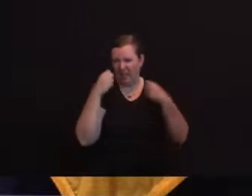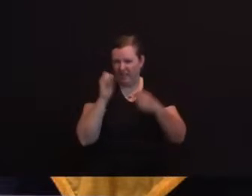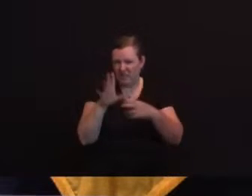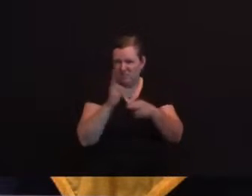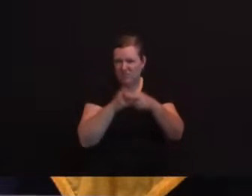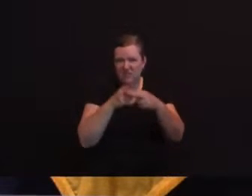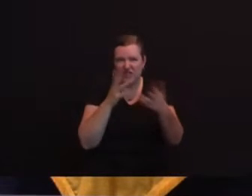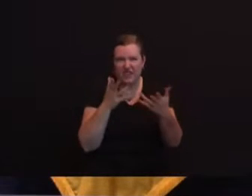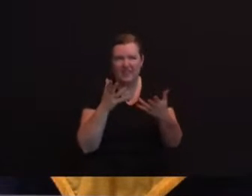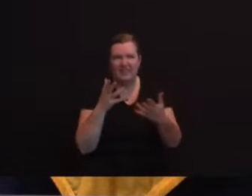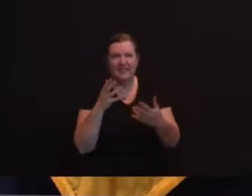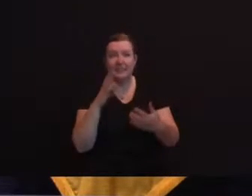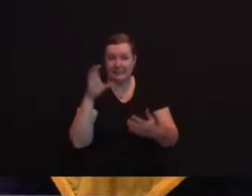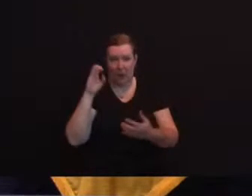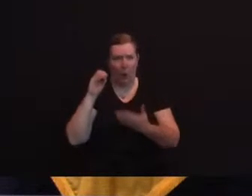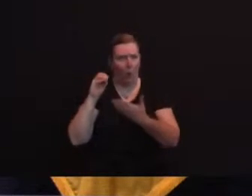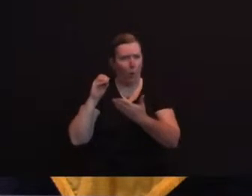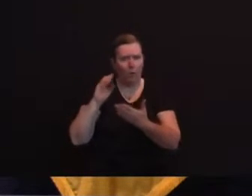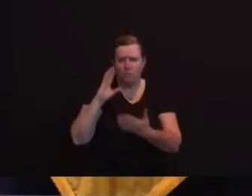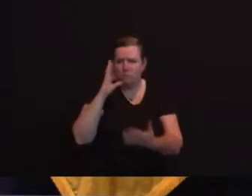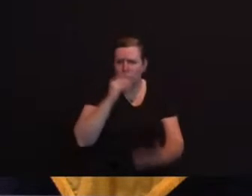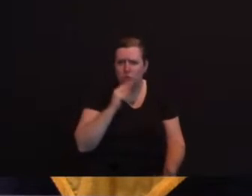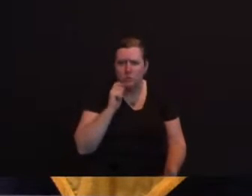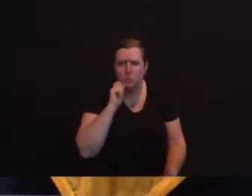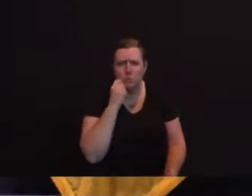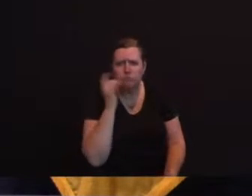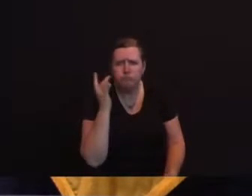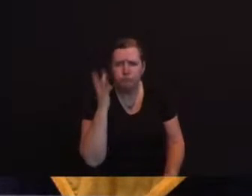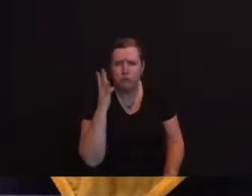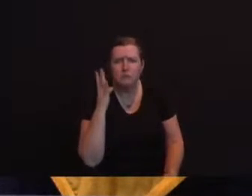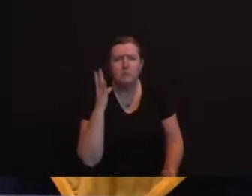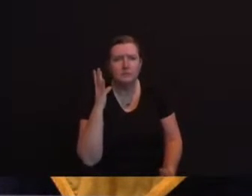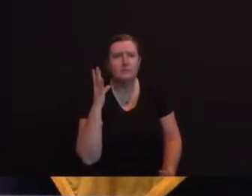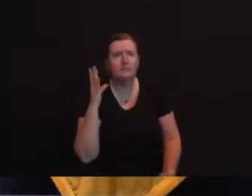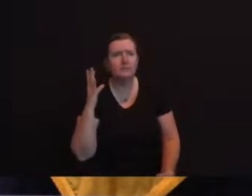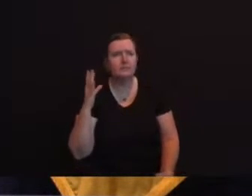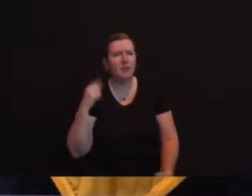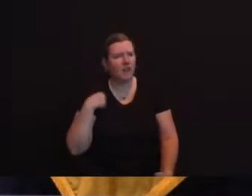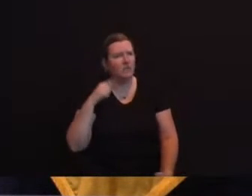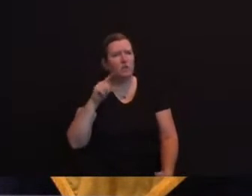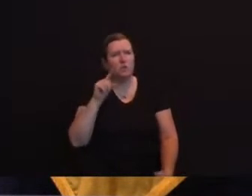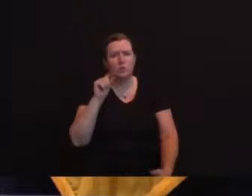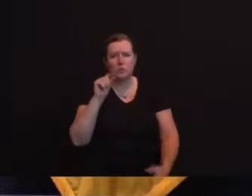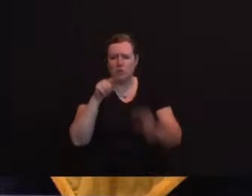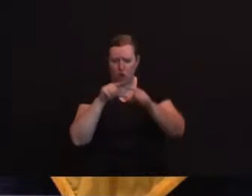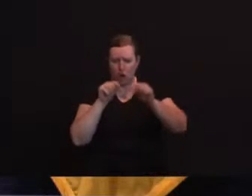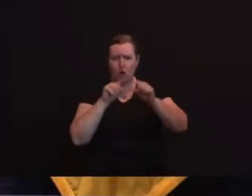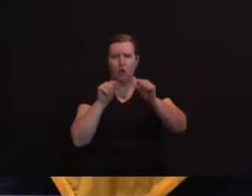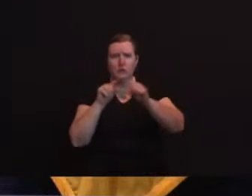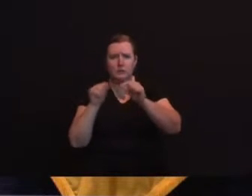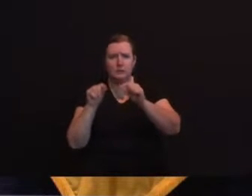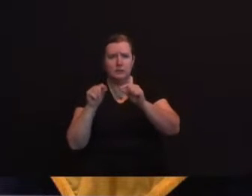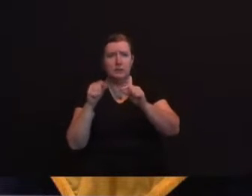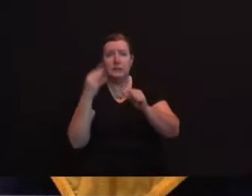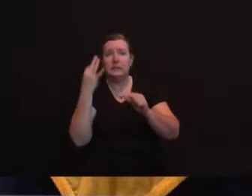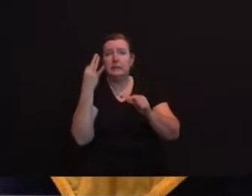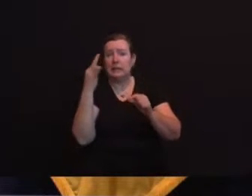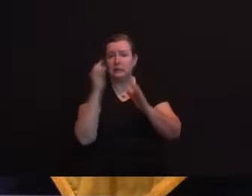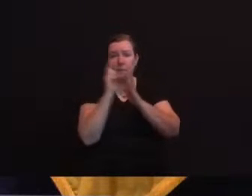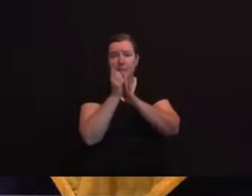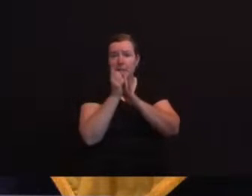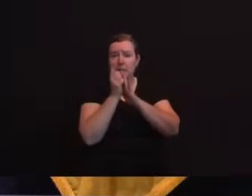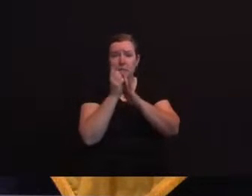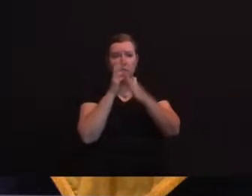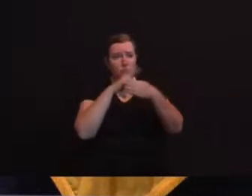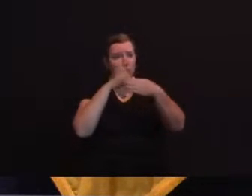cool one because it looks like something around this size. You have 20 cartridges. It takes 19 minutes turnaround. And importantly, unlike